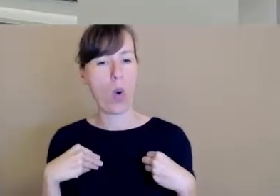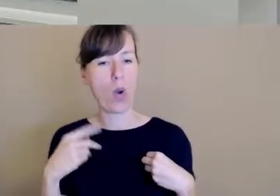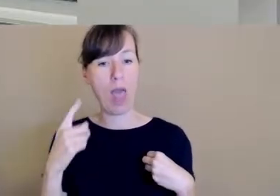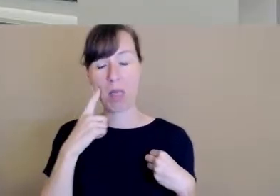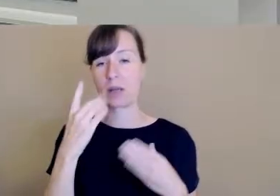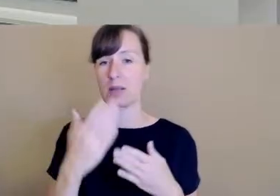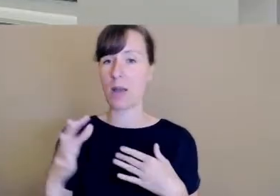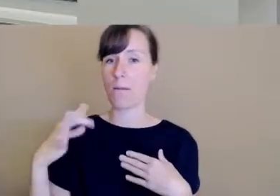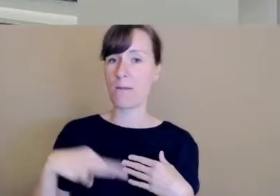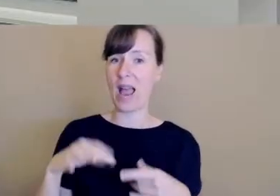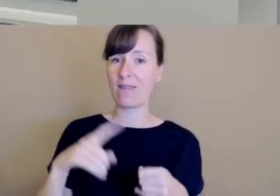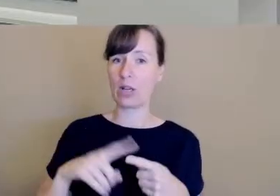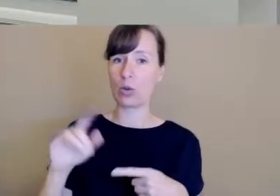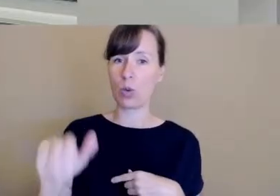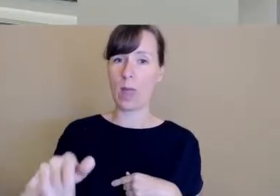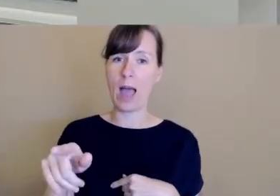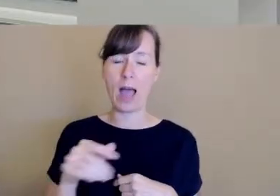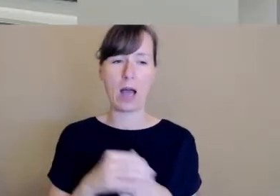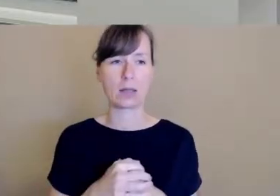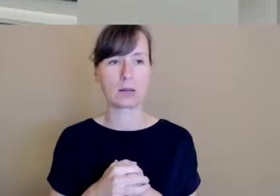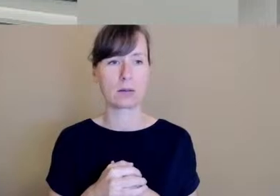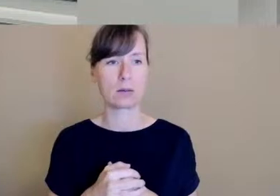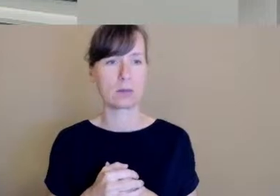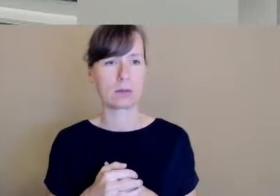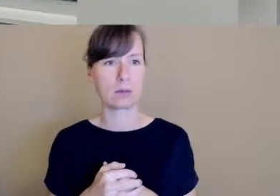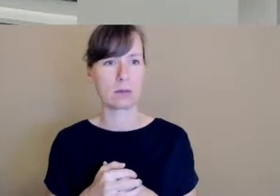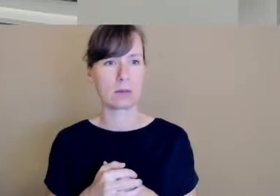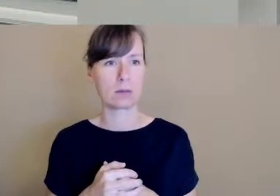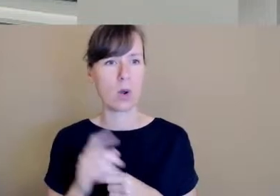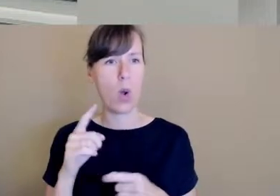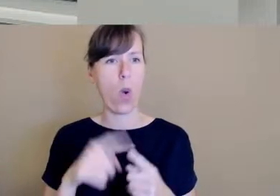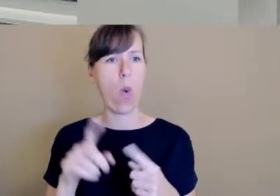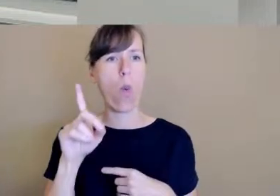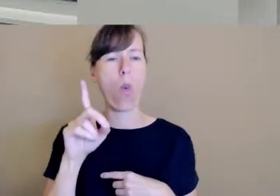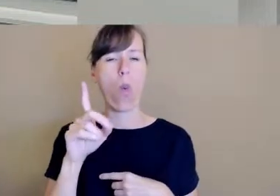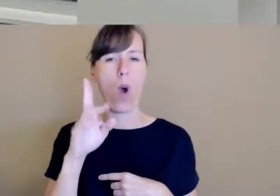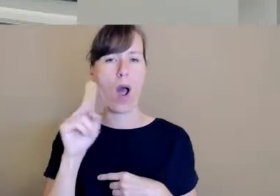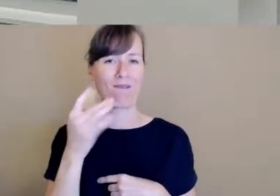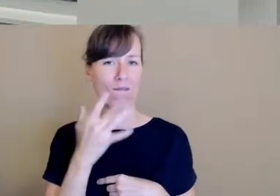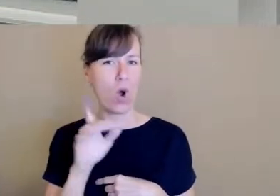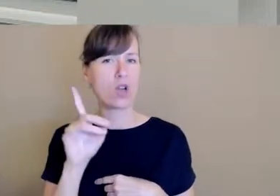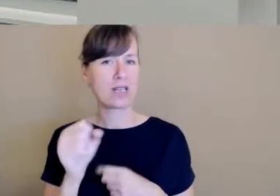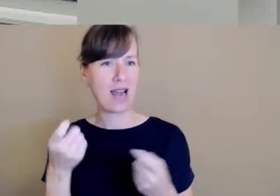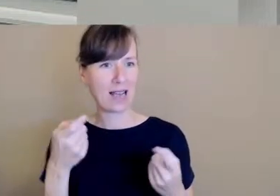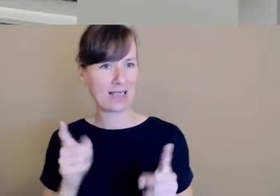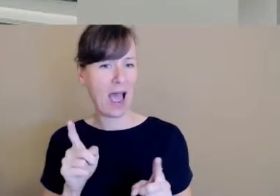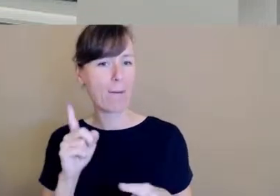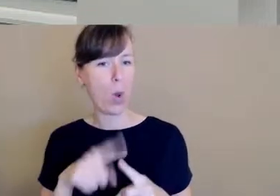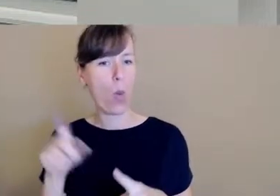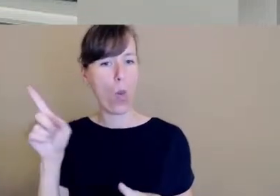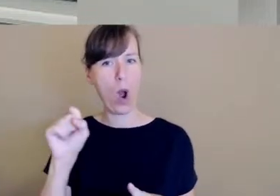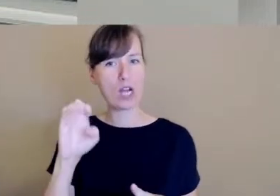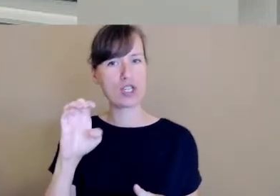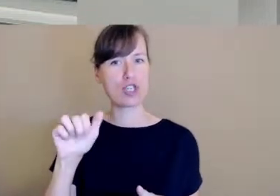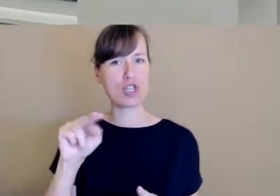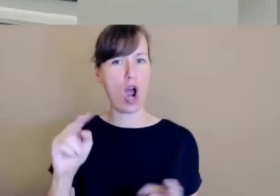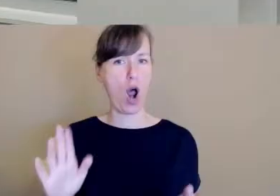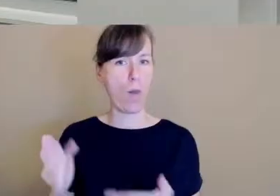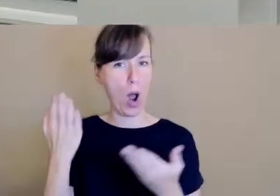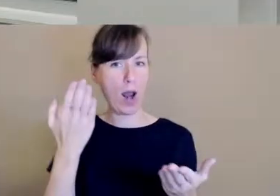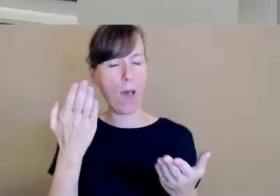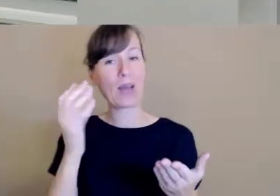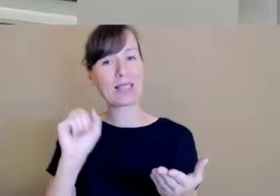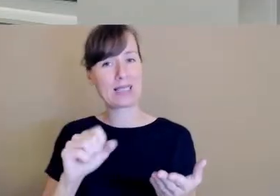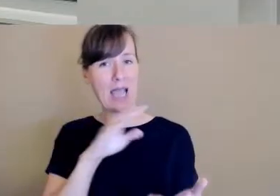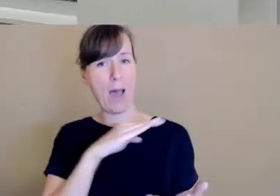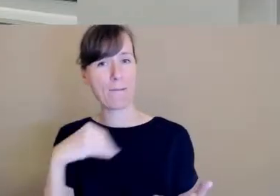that. What unfortunately does happen, that I think Sean brought up, is can mayor and council